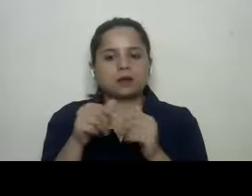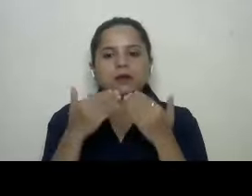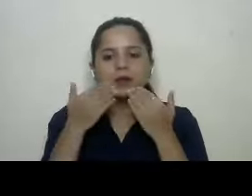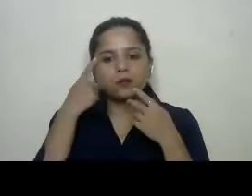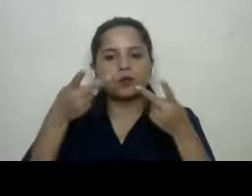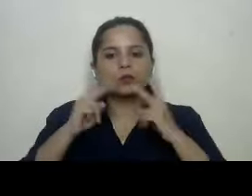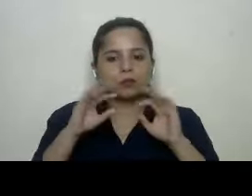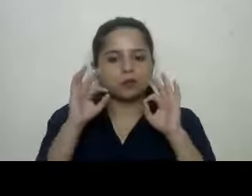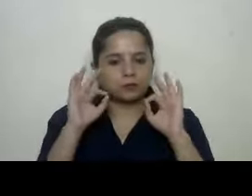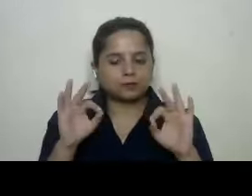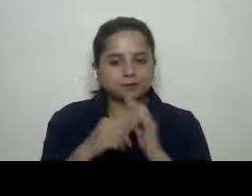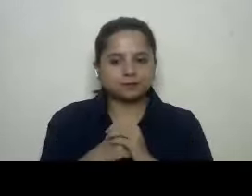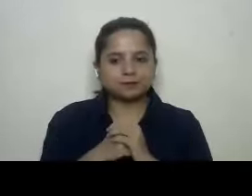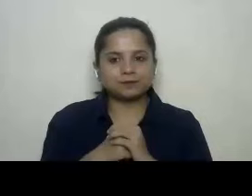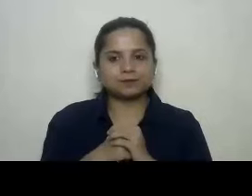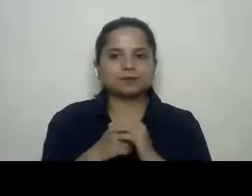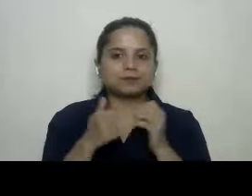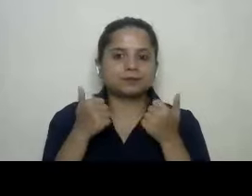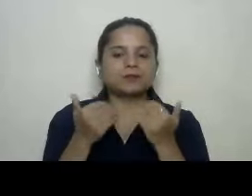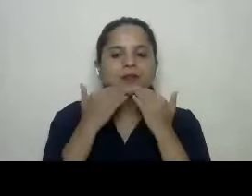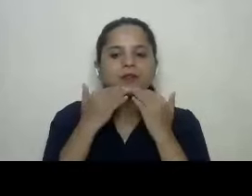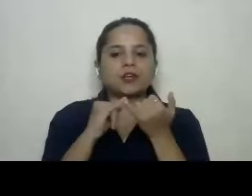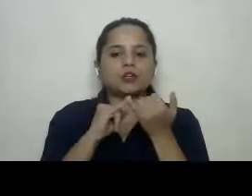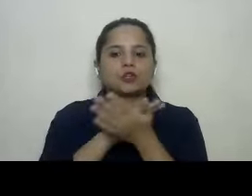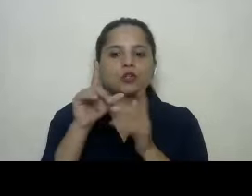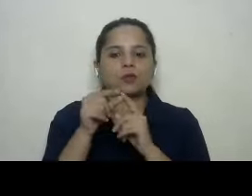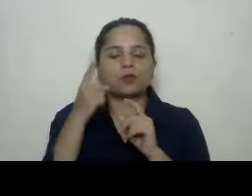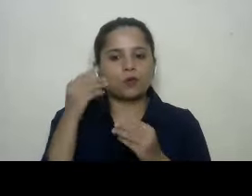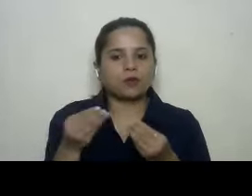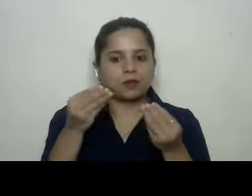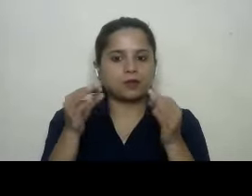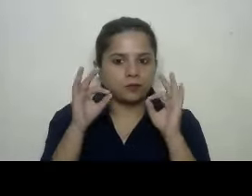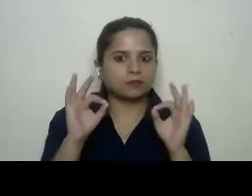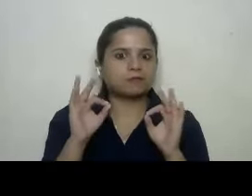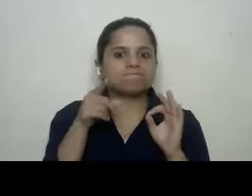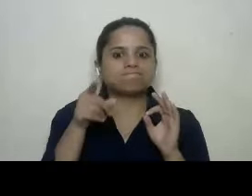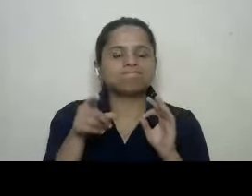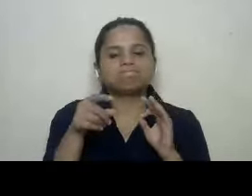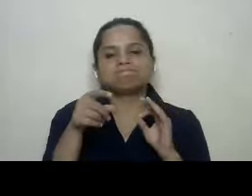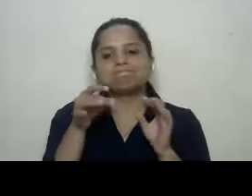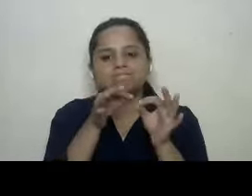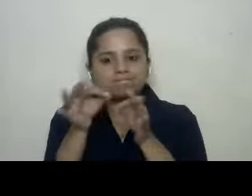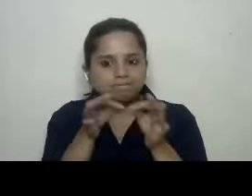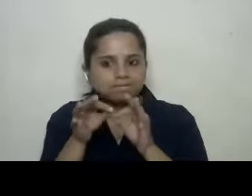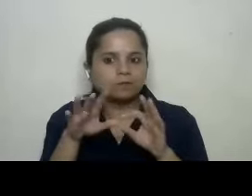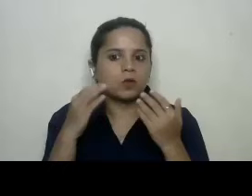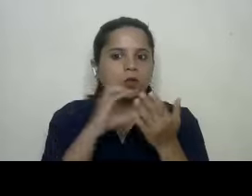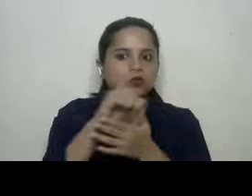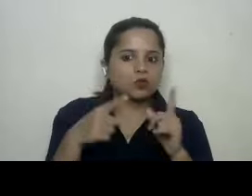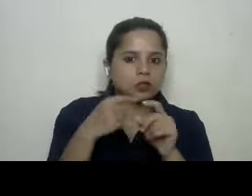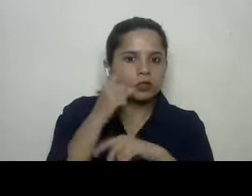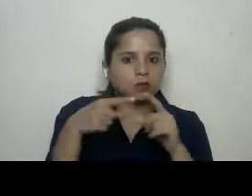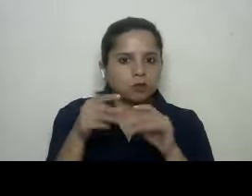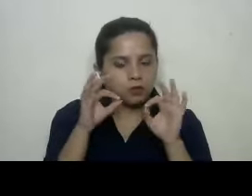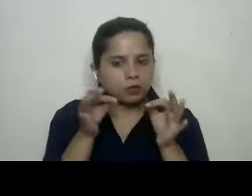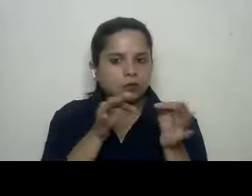you, those. yeah, thank you, Shilpi, for giving Time such a going. nice nuances how to use ChatGPT